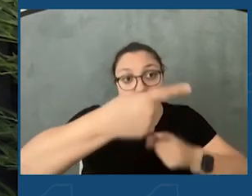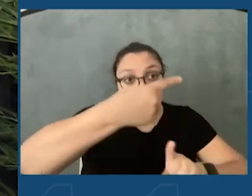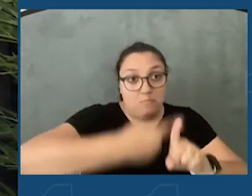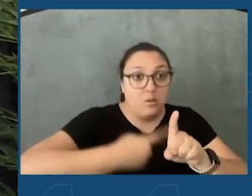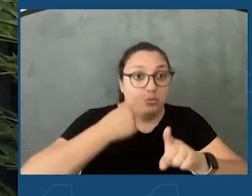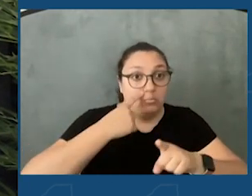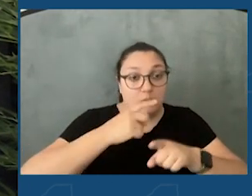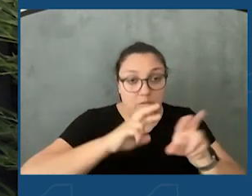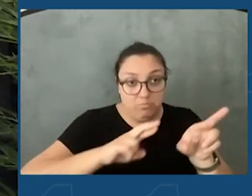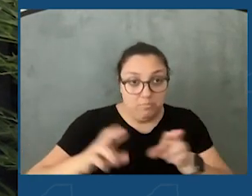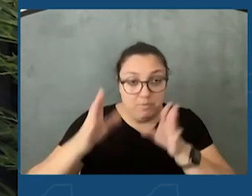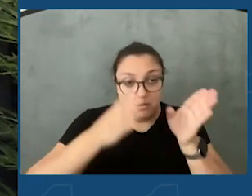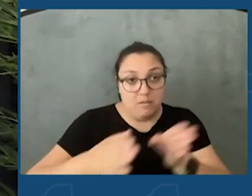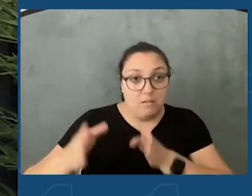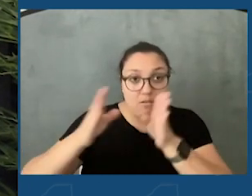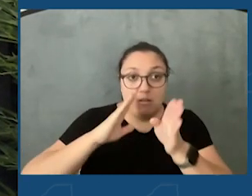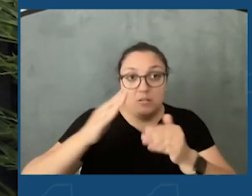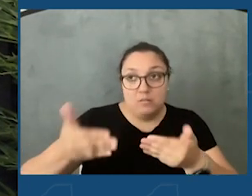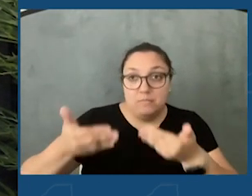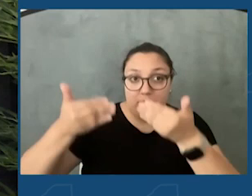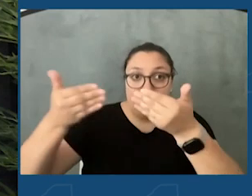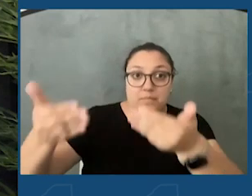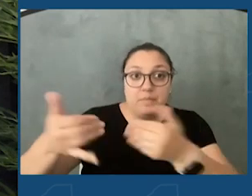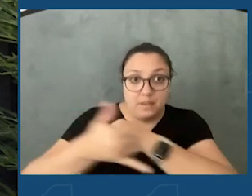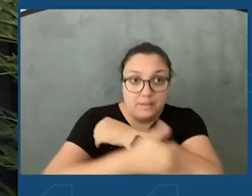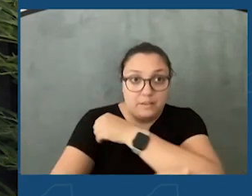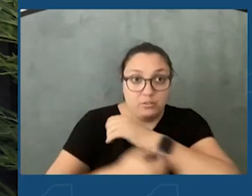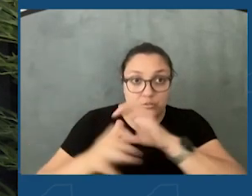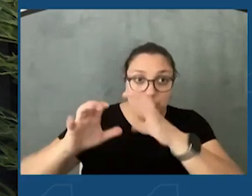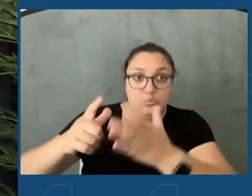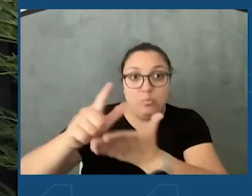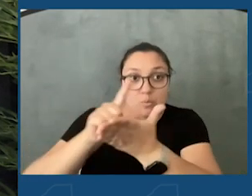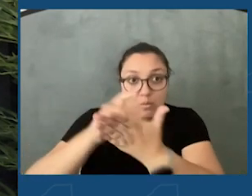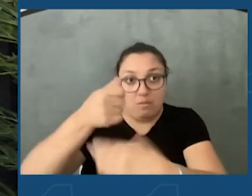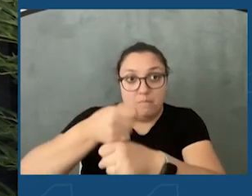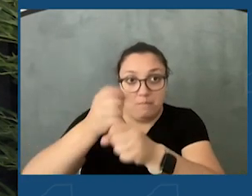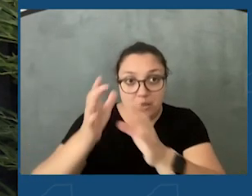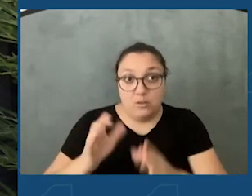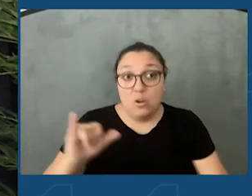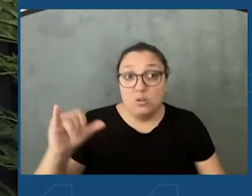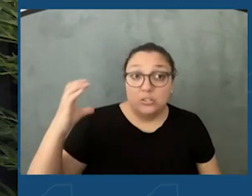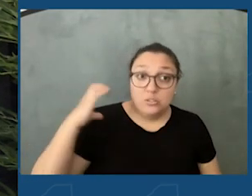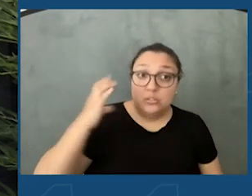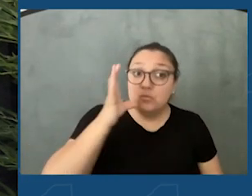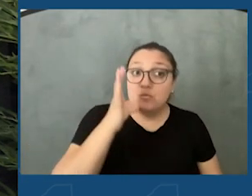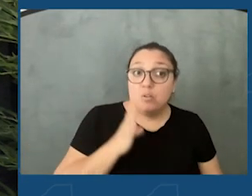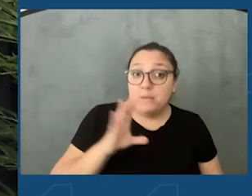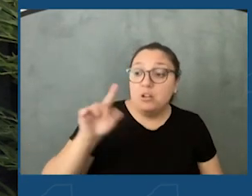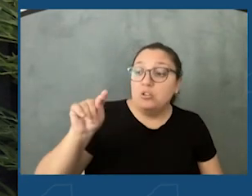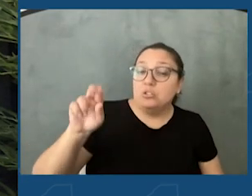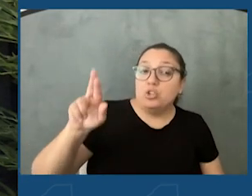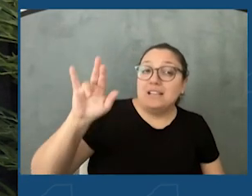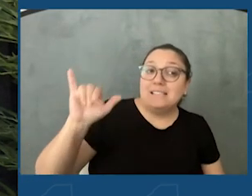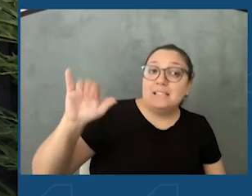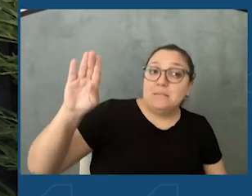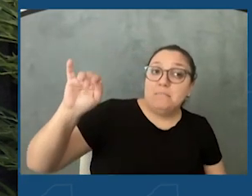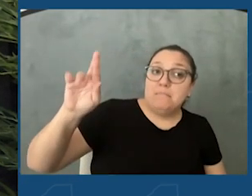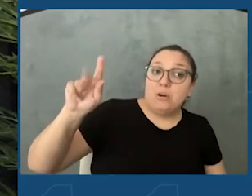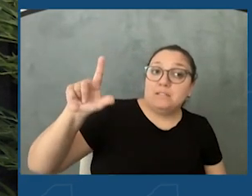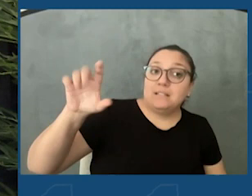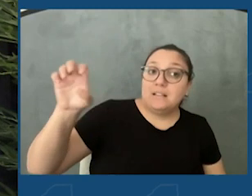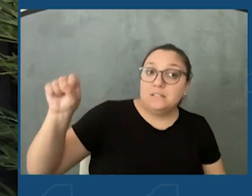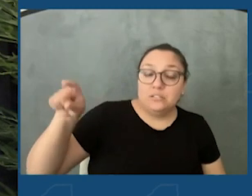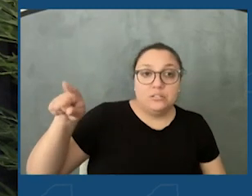county legislature. And finally, I want to thank Chairwoman Tracy Bartels for her steadfast commitment to our